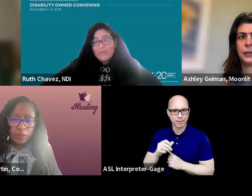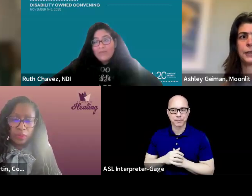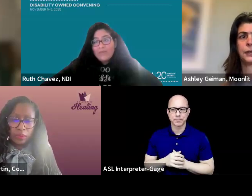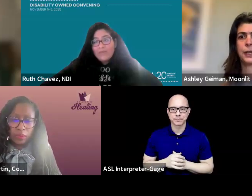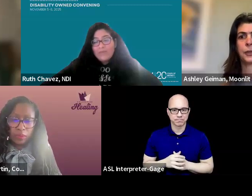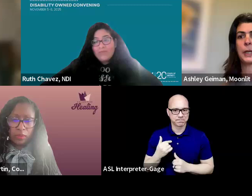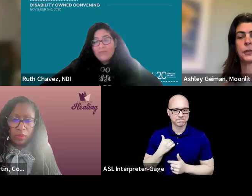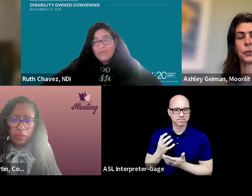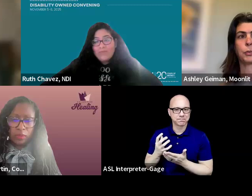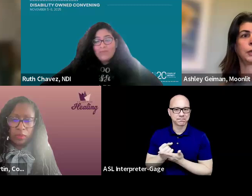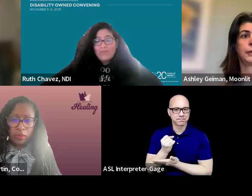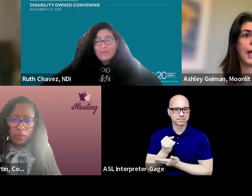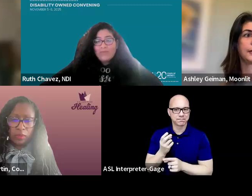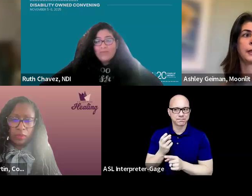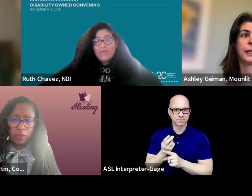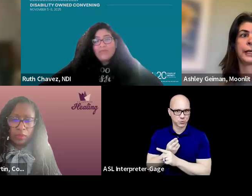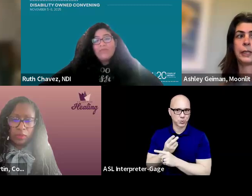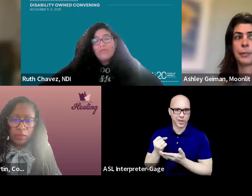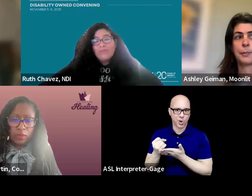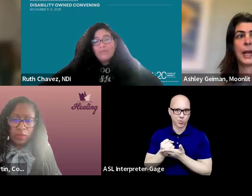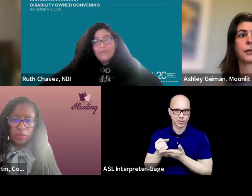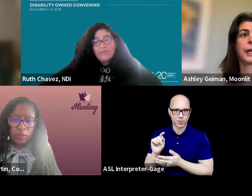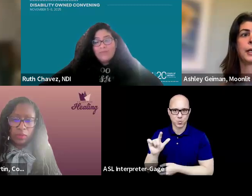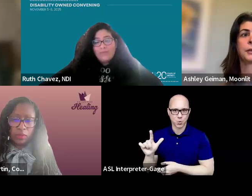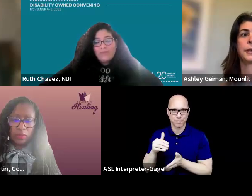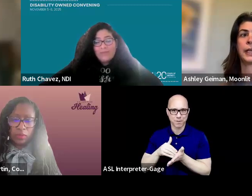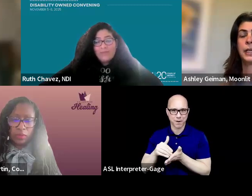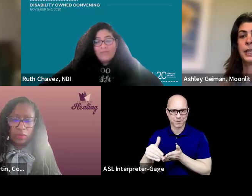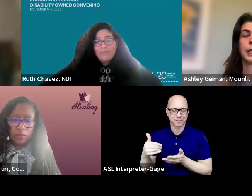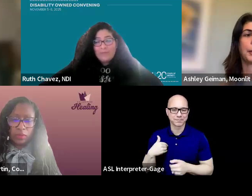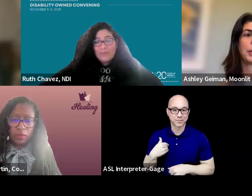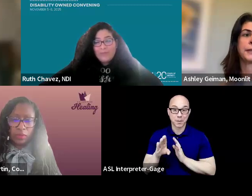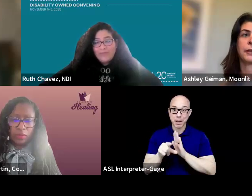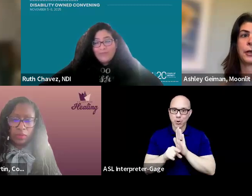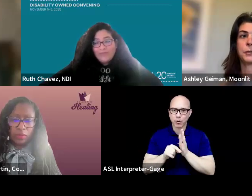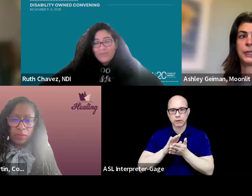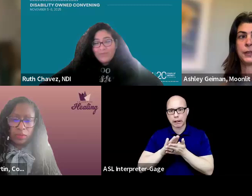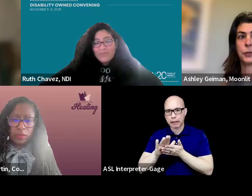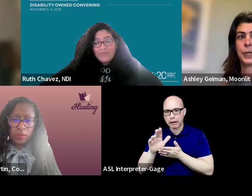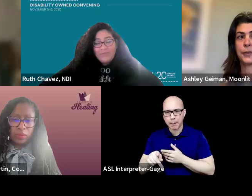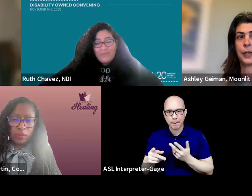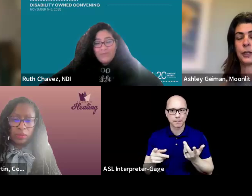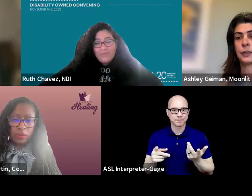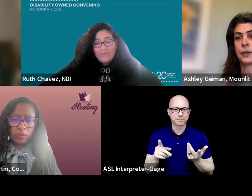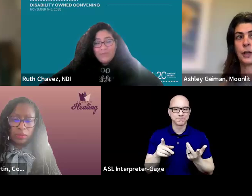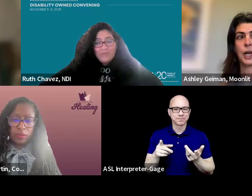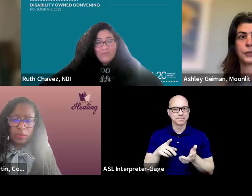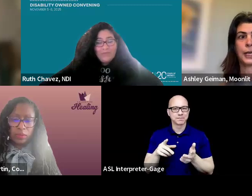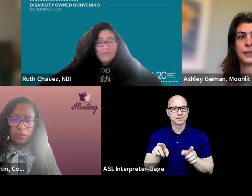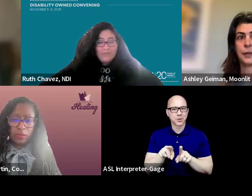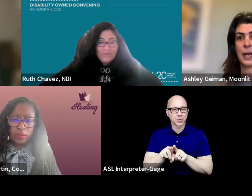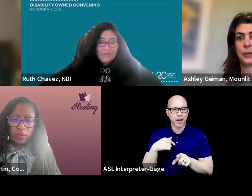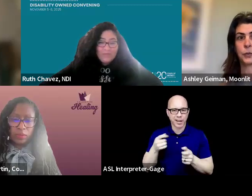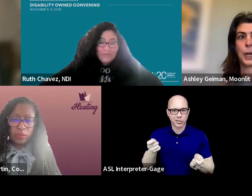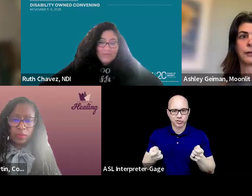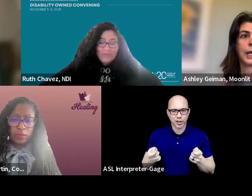And I use the eraser tool a lot, and I clean up the backgrounds, and it allows me to tweak the